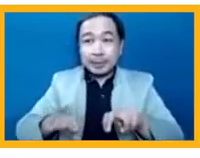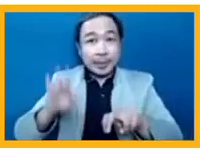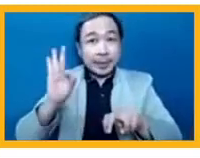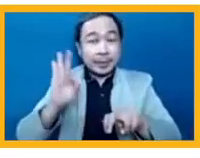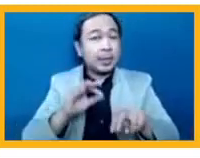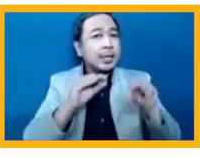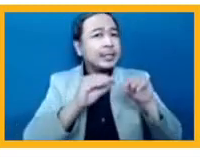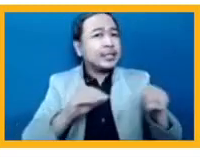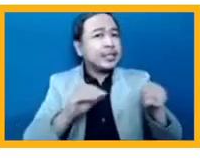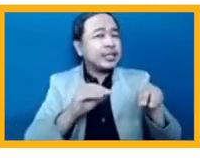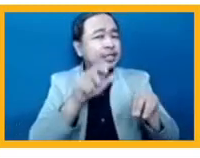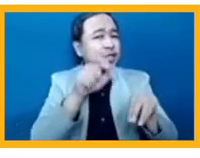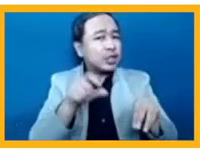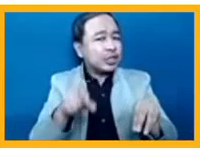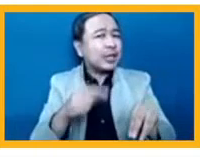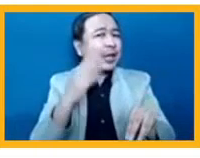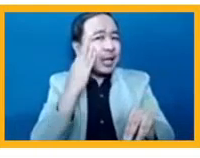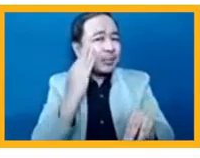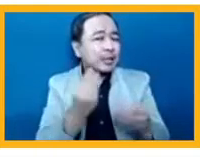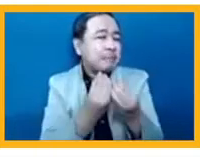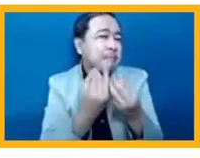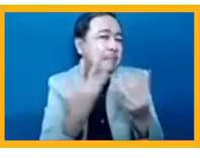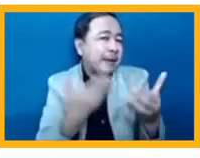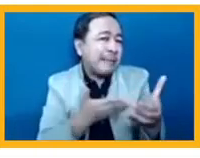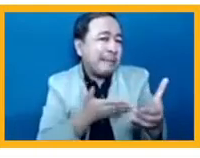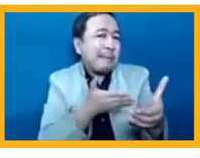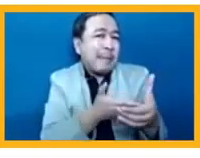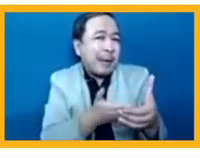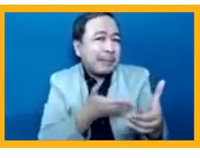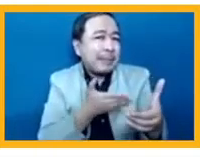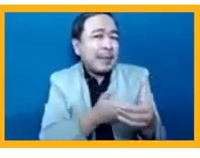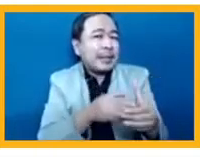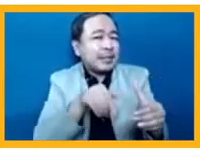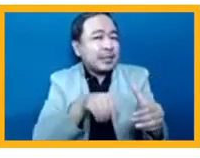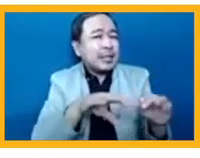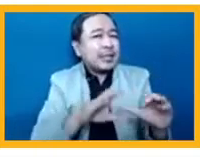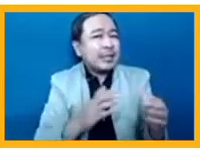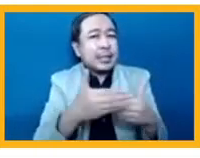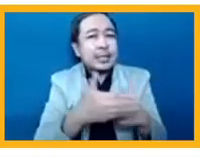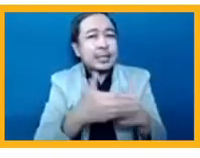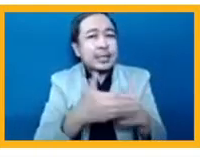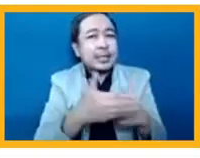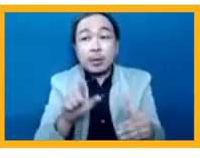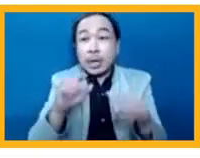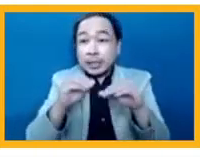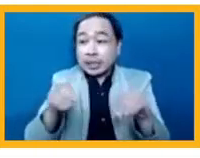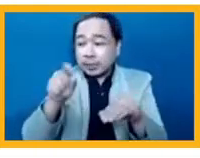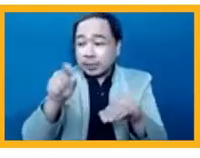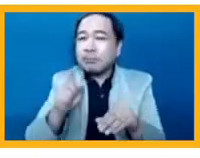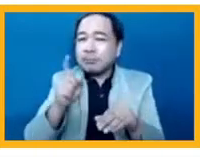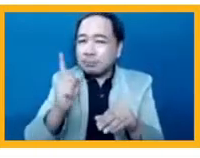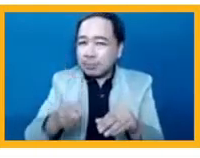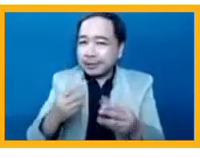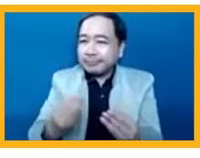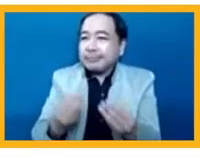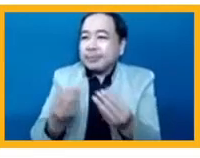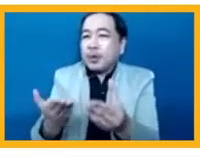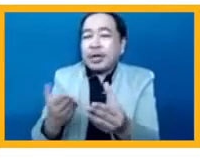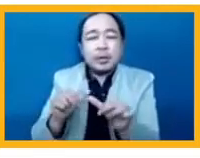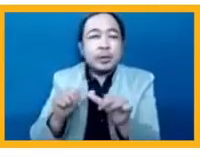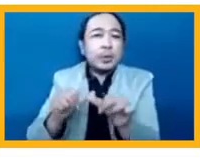implementing technology in the classroom, and that the teacher learning and professional development are fundamental to effective integration of technology in